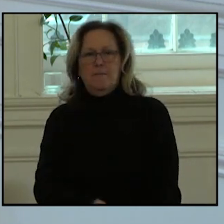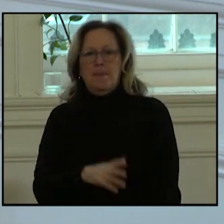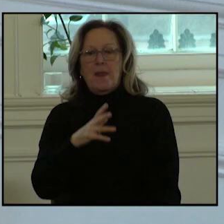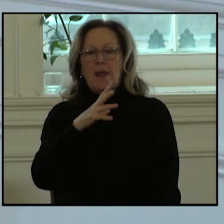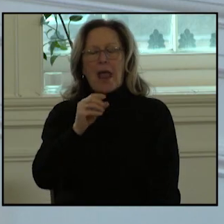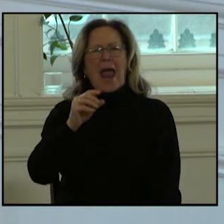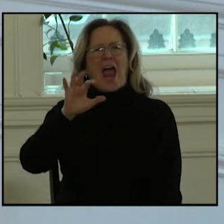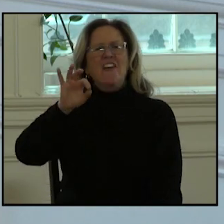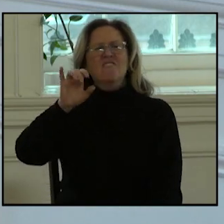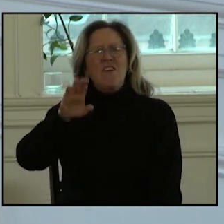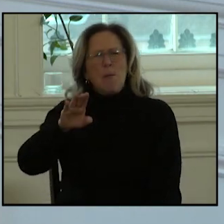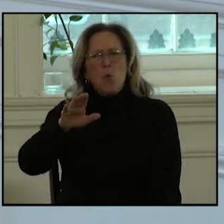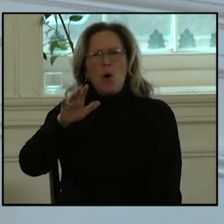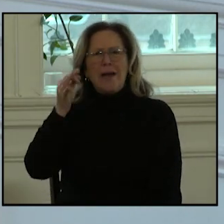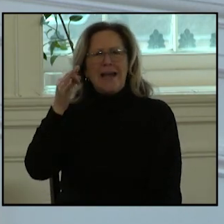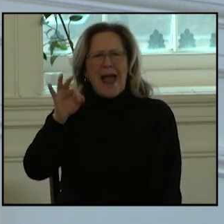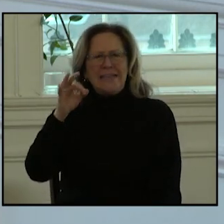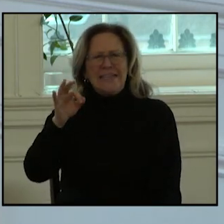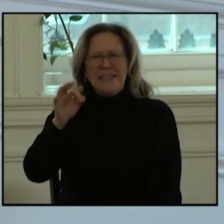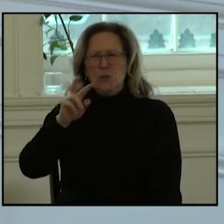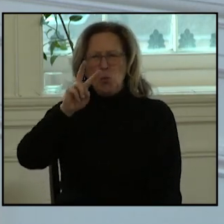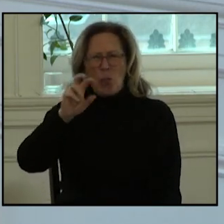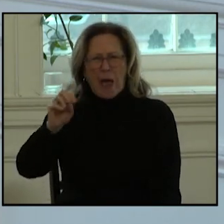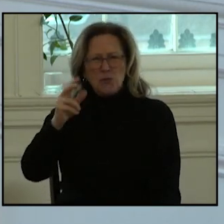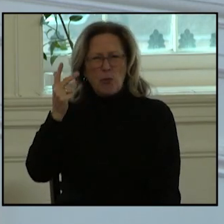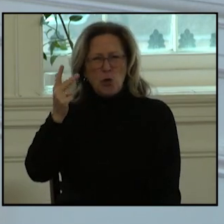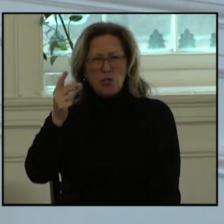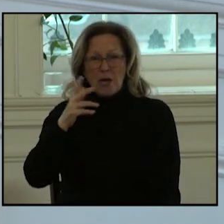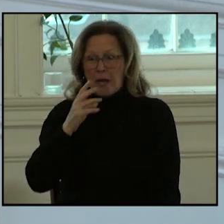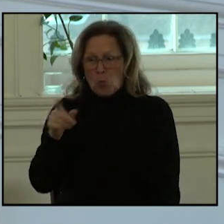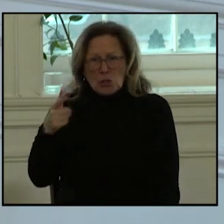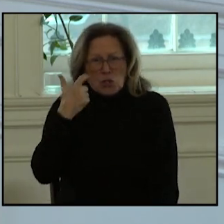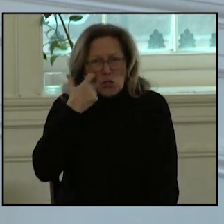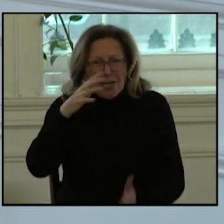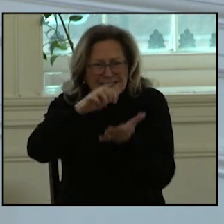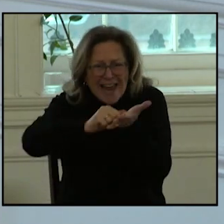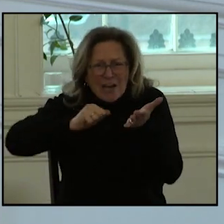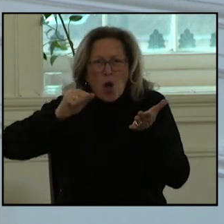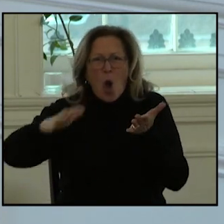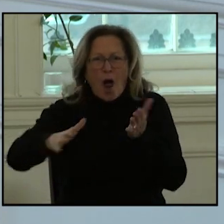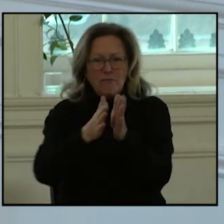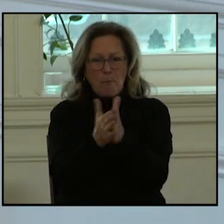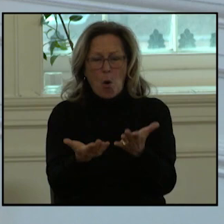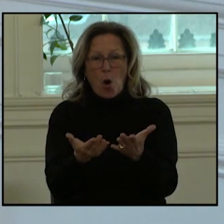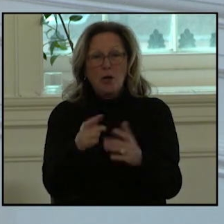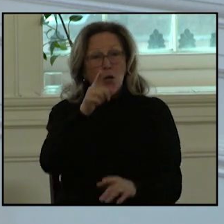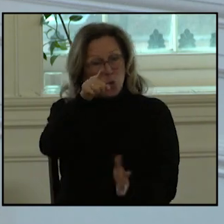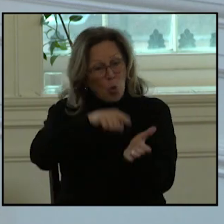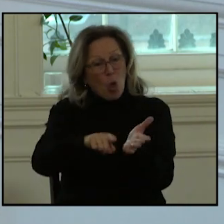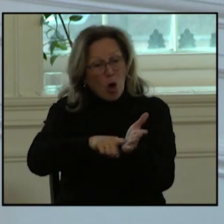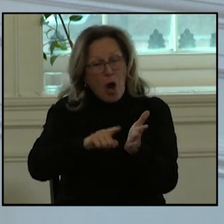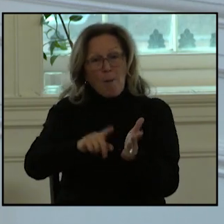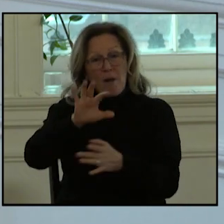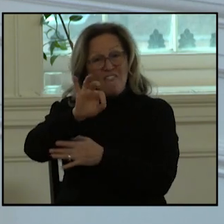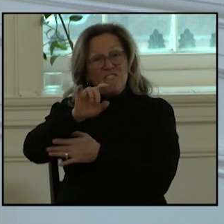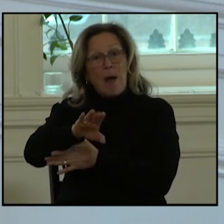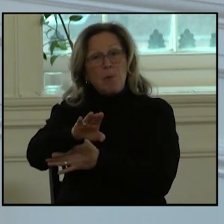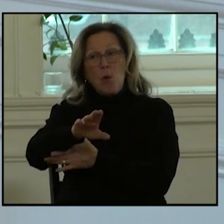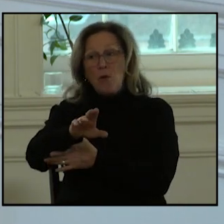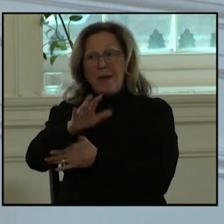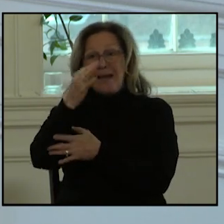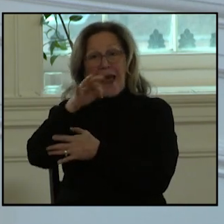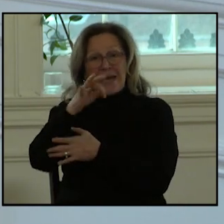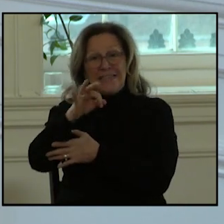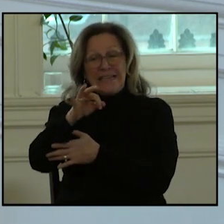February 19th, 2013, it was just taken off of the books as a law. So if you look that up, February